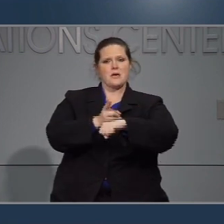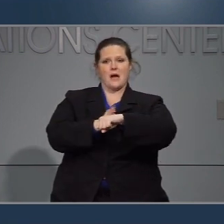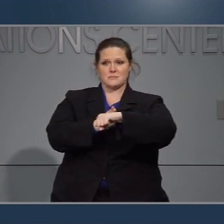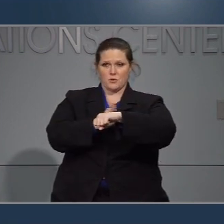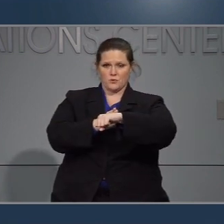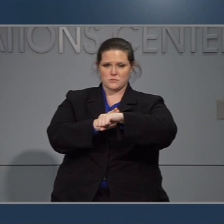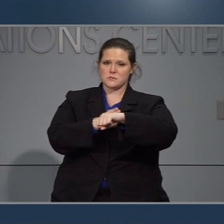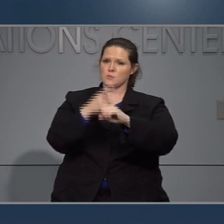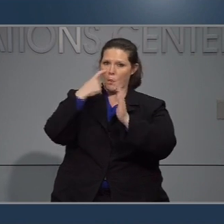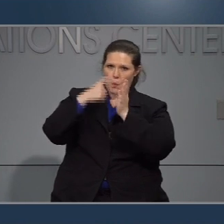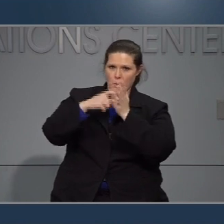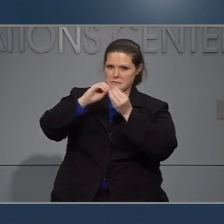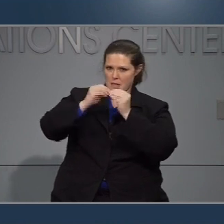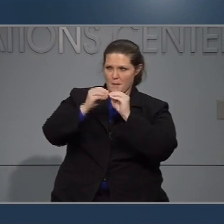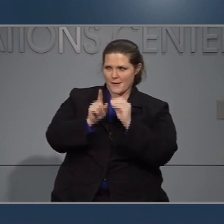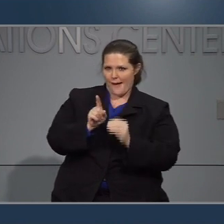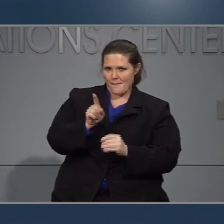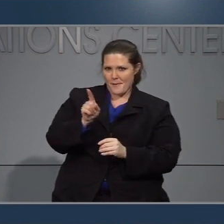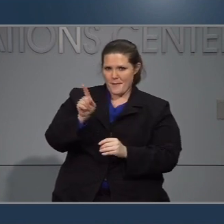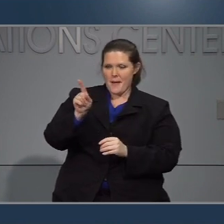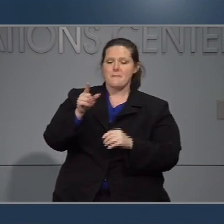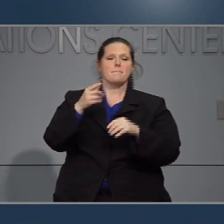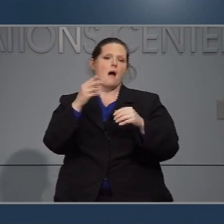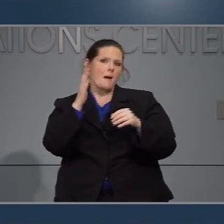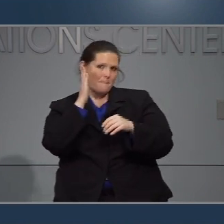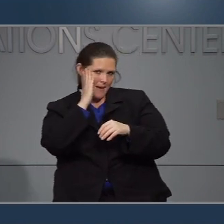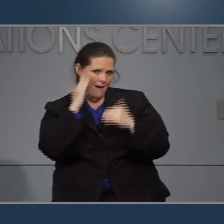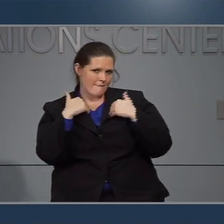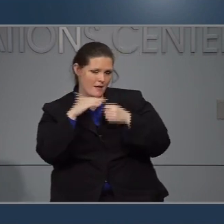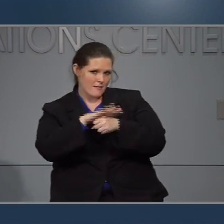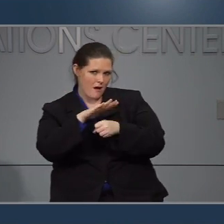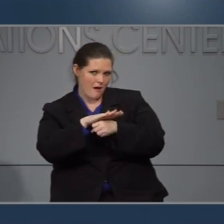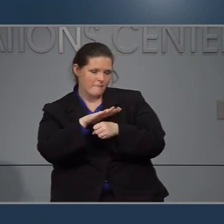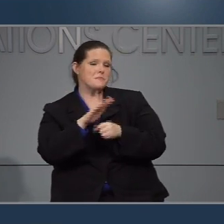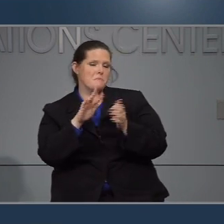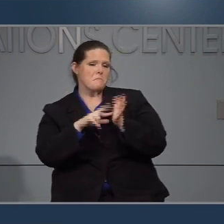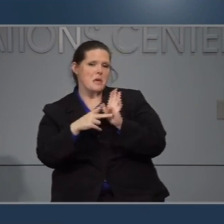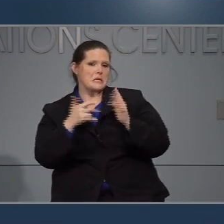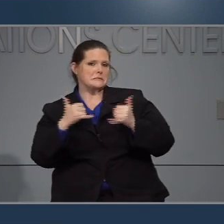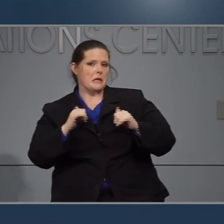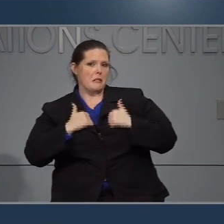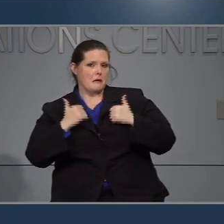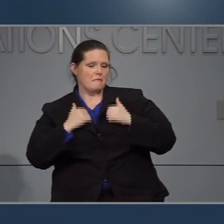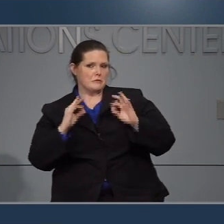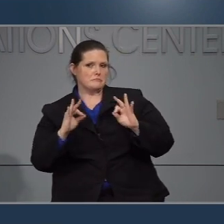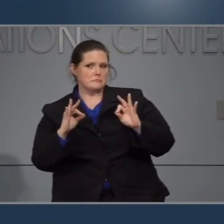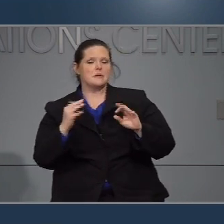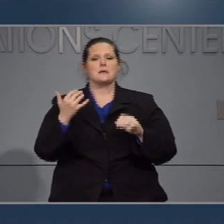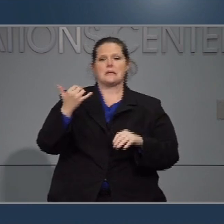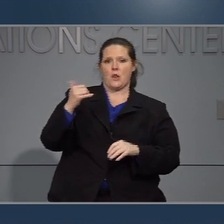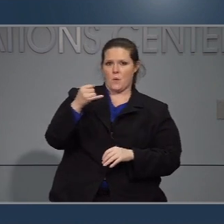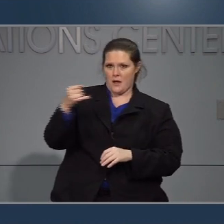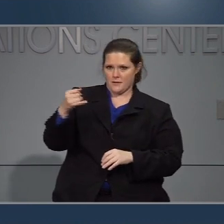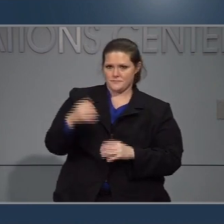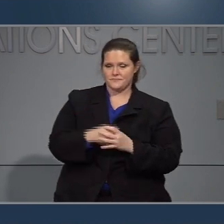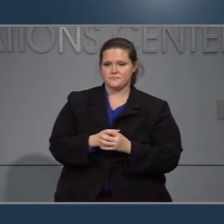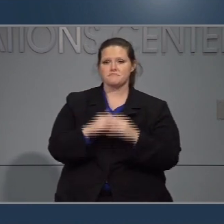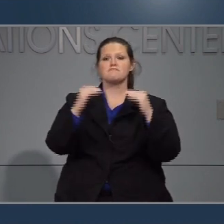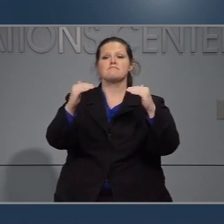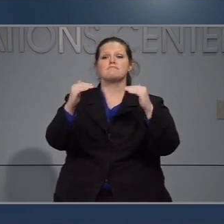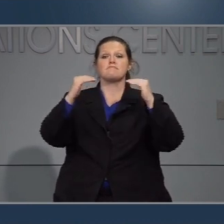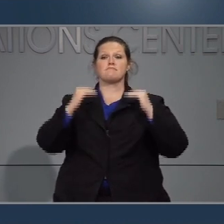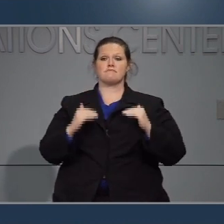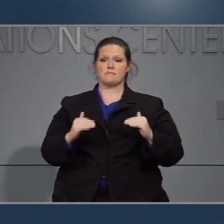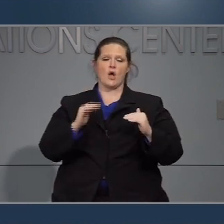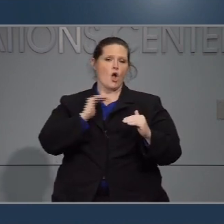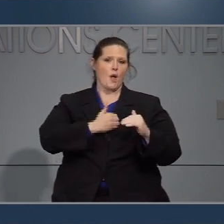but we have capacity, so again, this trend gets a yellow line. We also track our critical capabilities, our